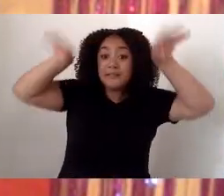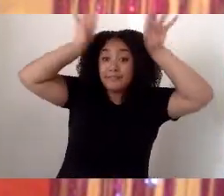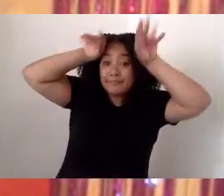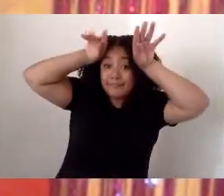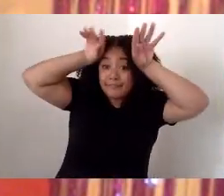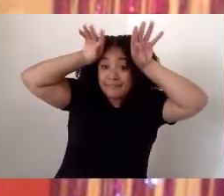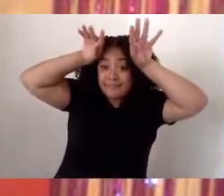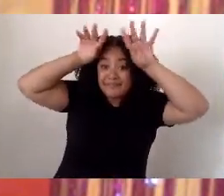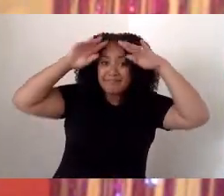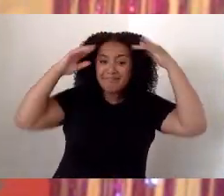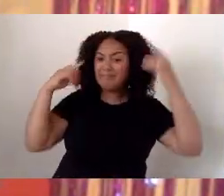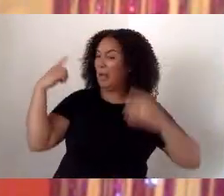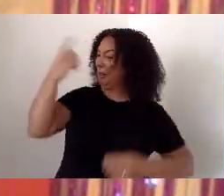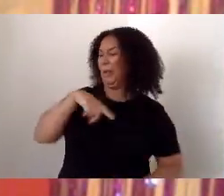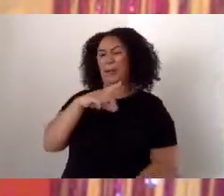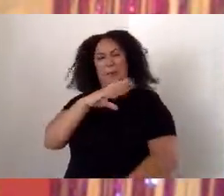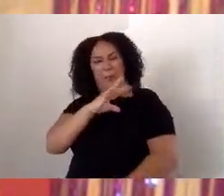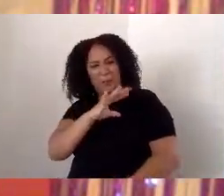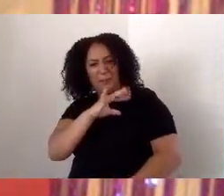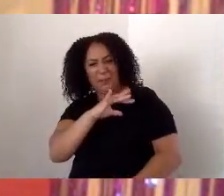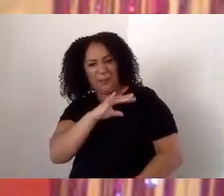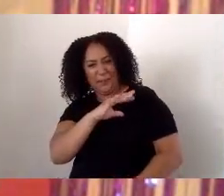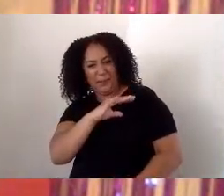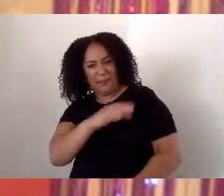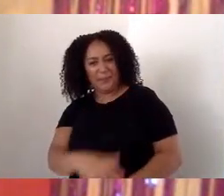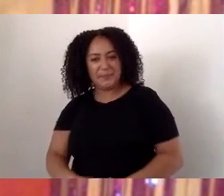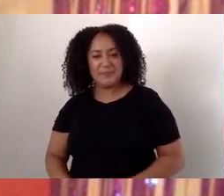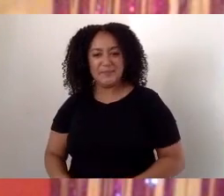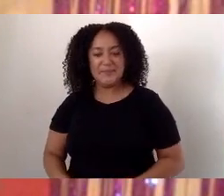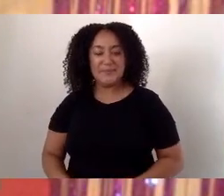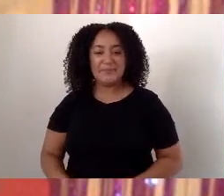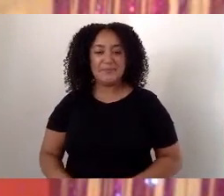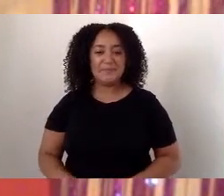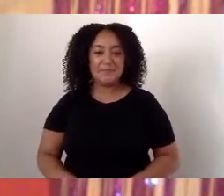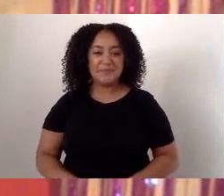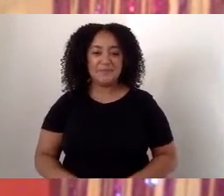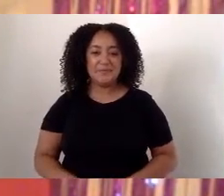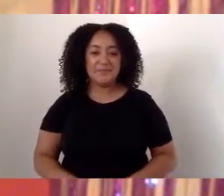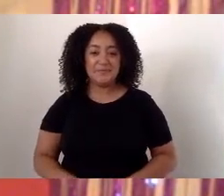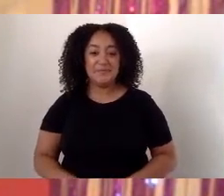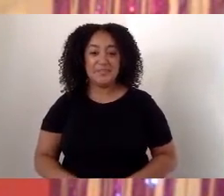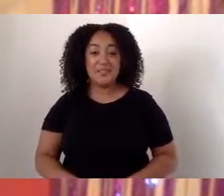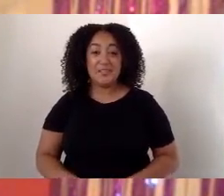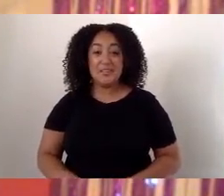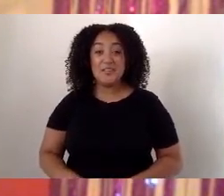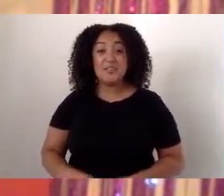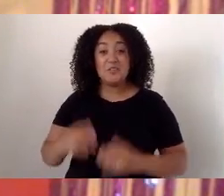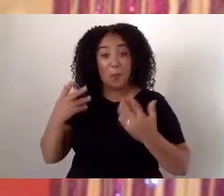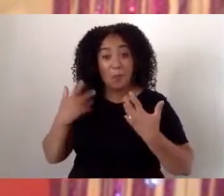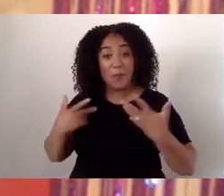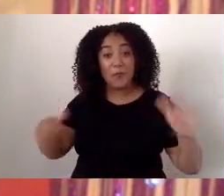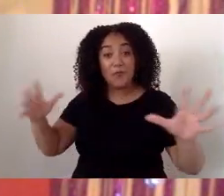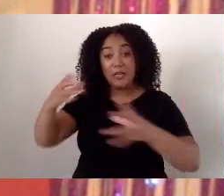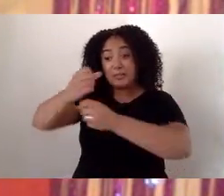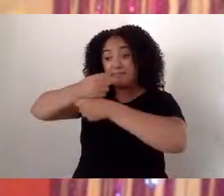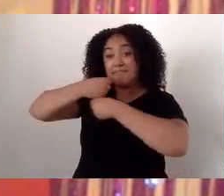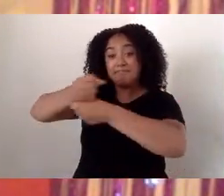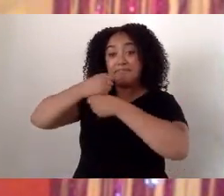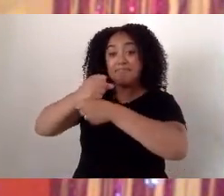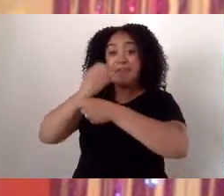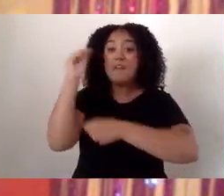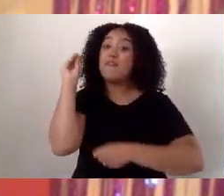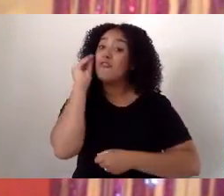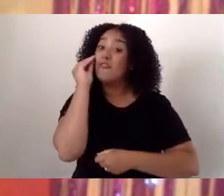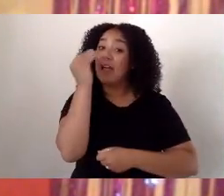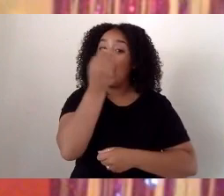He's looking really cool. So, now that we actually have a friend for Flower, I think that it might be ready to do our last song